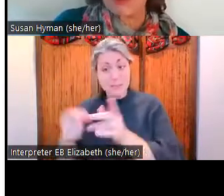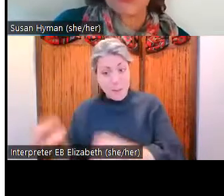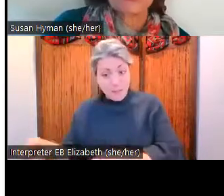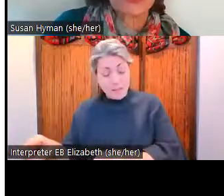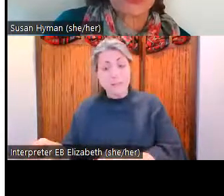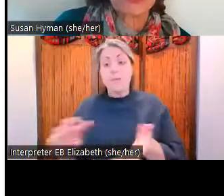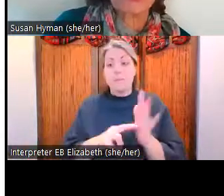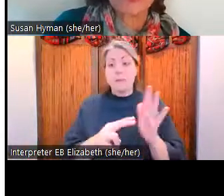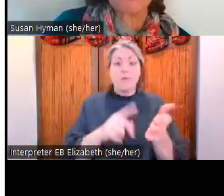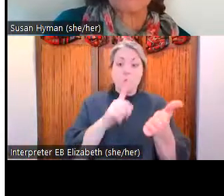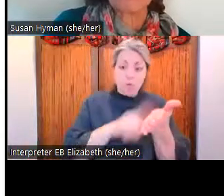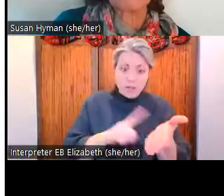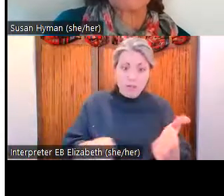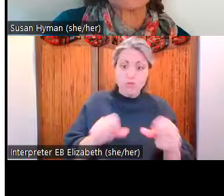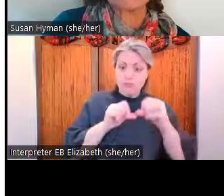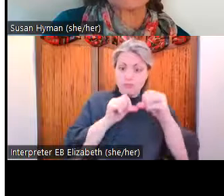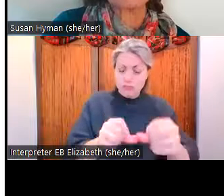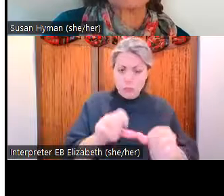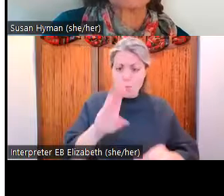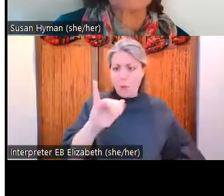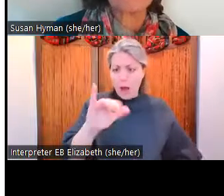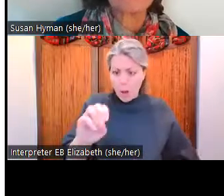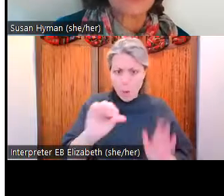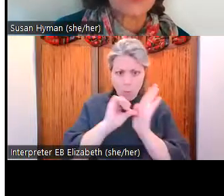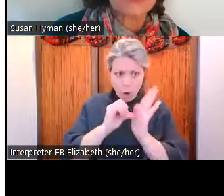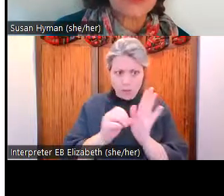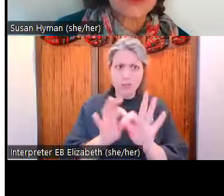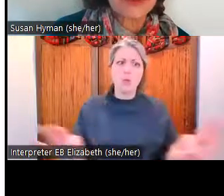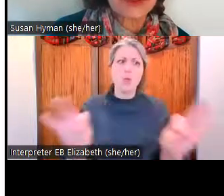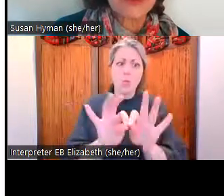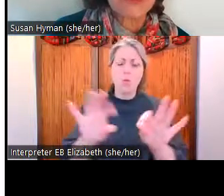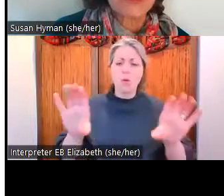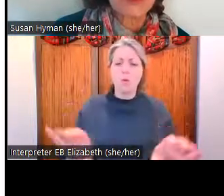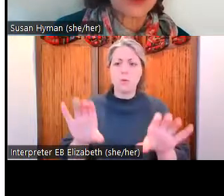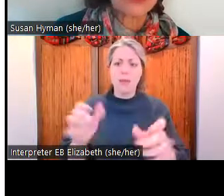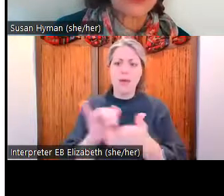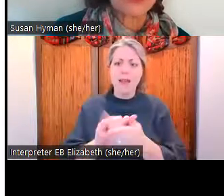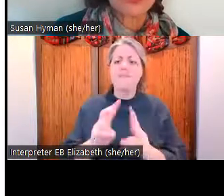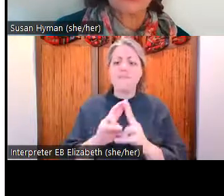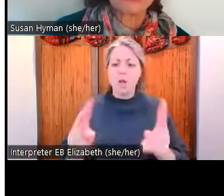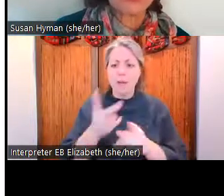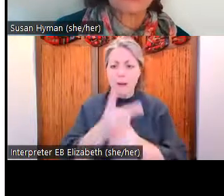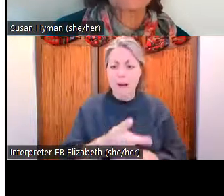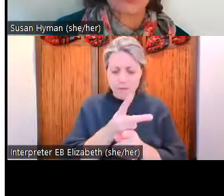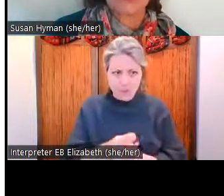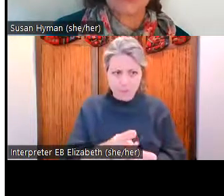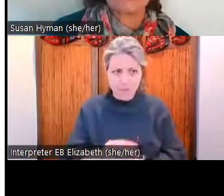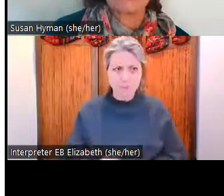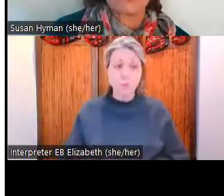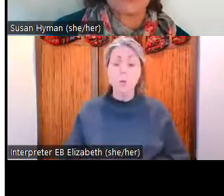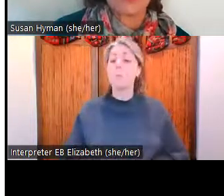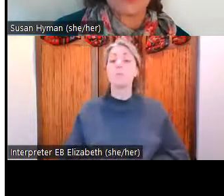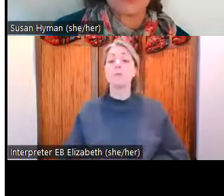important that research in terms of biomarkers be done carefully. So in summary, why do we screen? We screen because it's